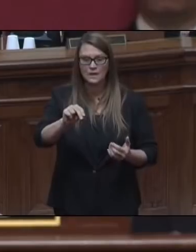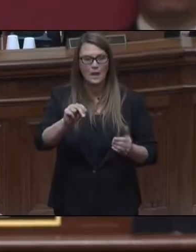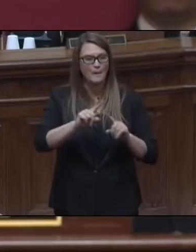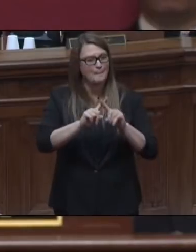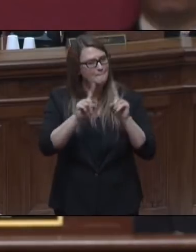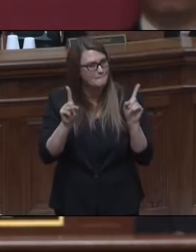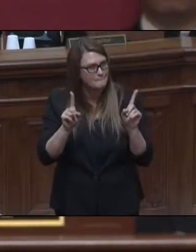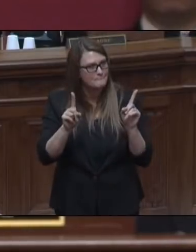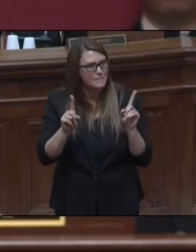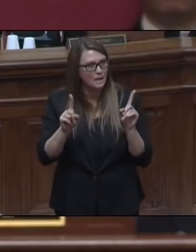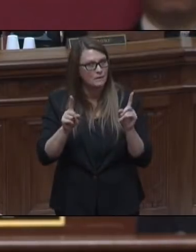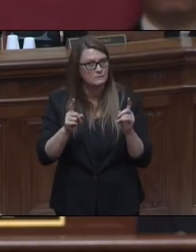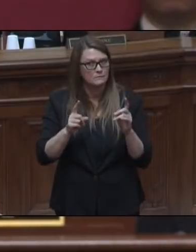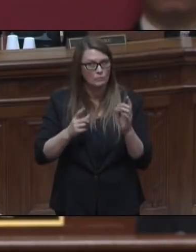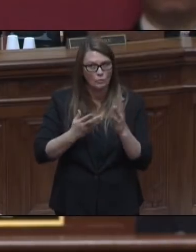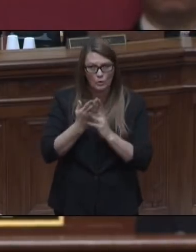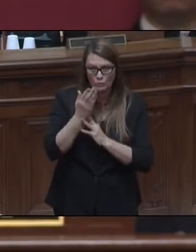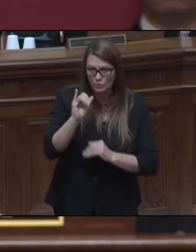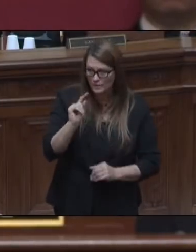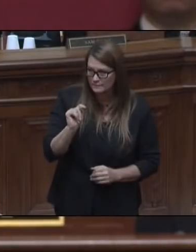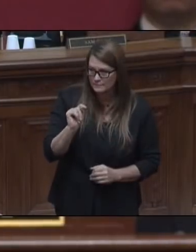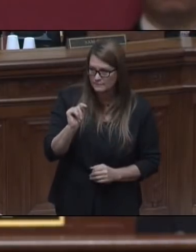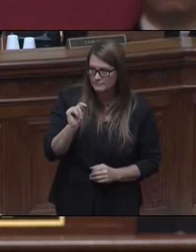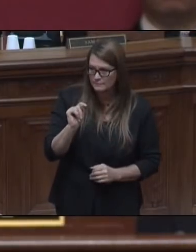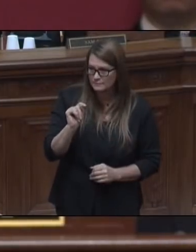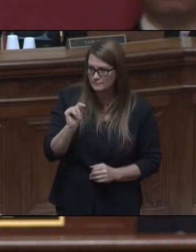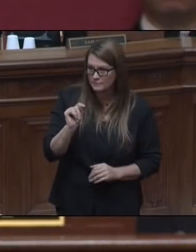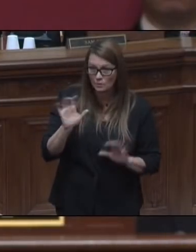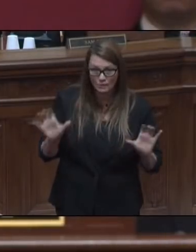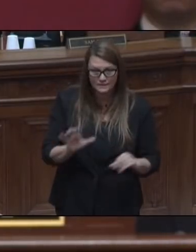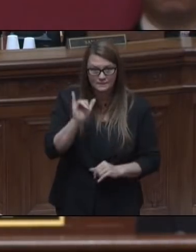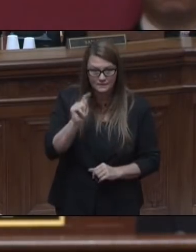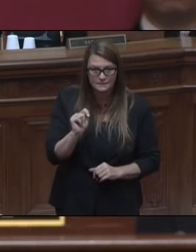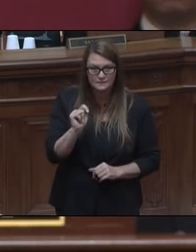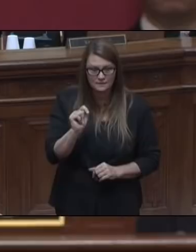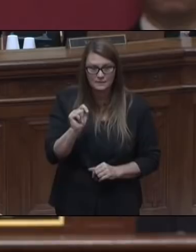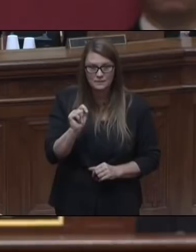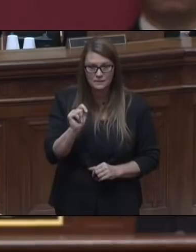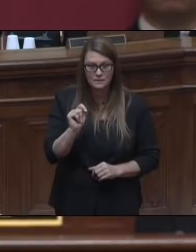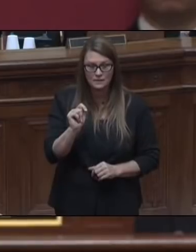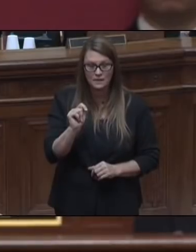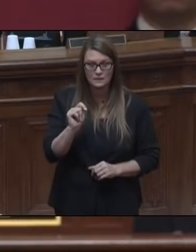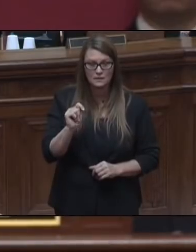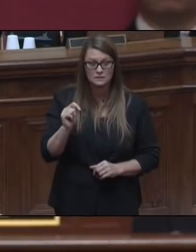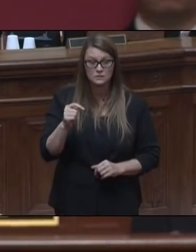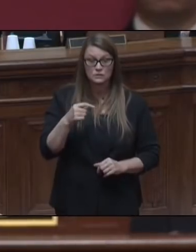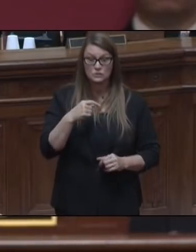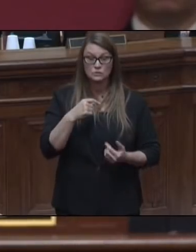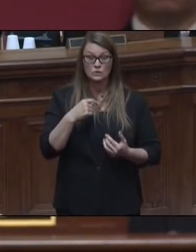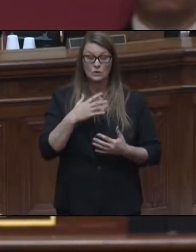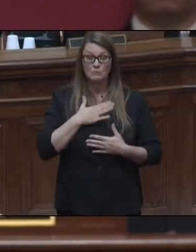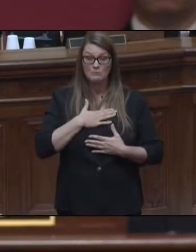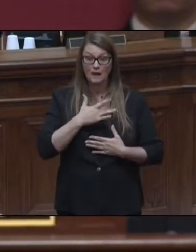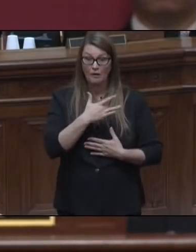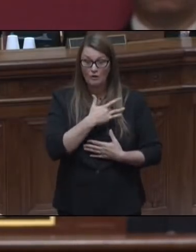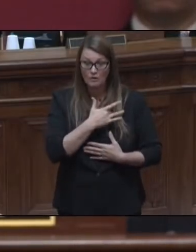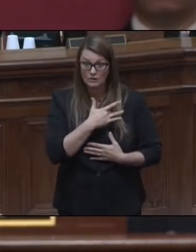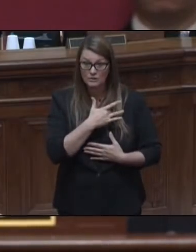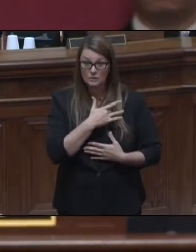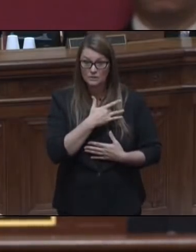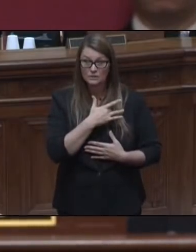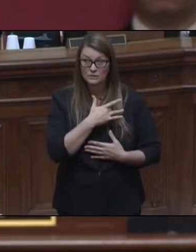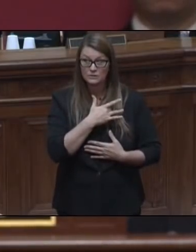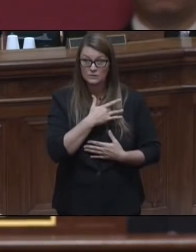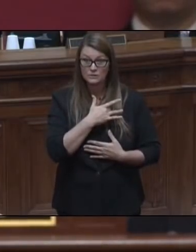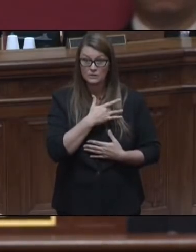way, somehow got through. Really and truly, and I mean this with all my soul, I'm